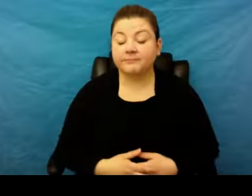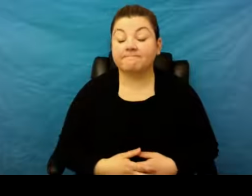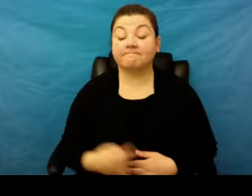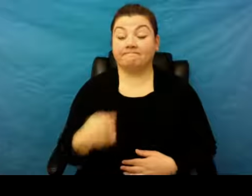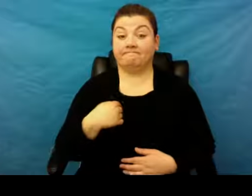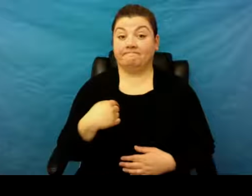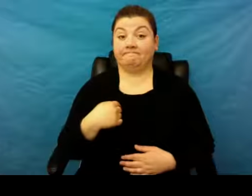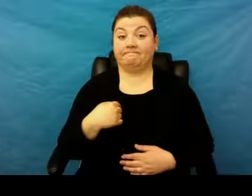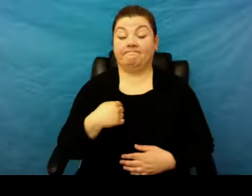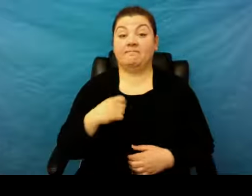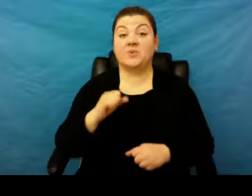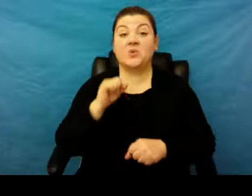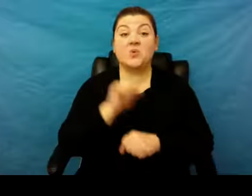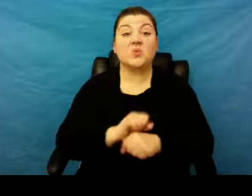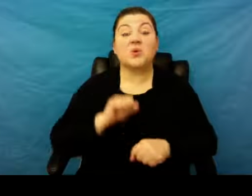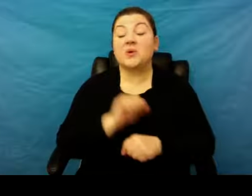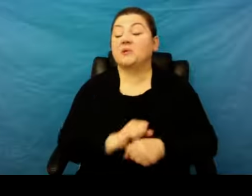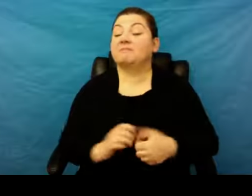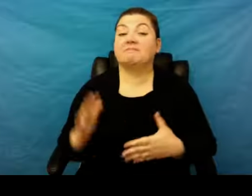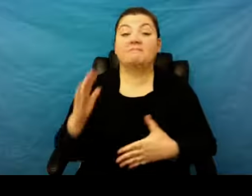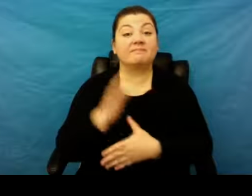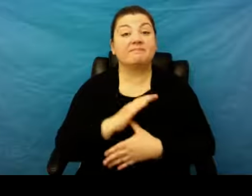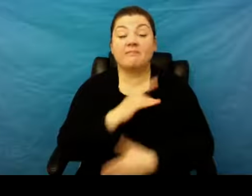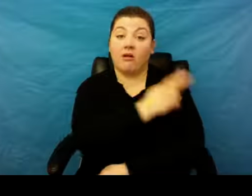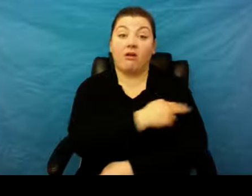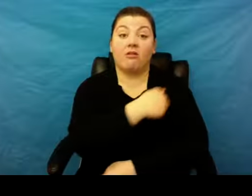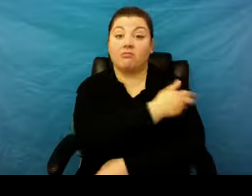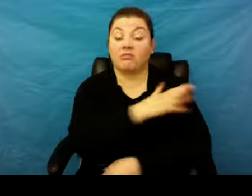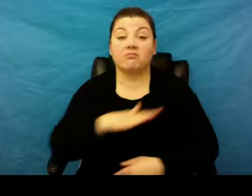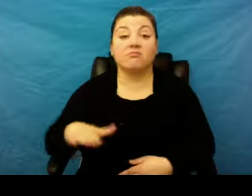I work at probably the premier hospital in New York City.